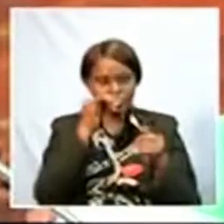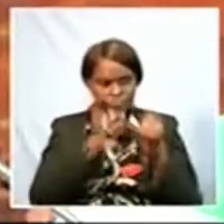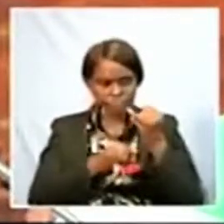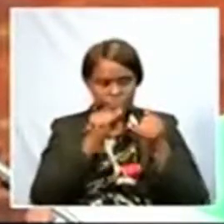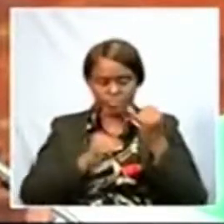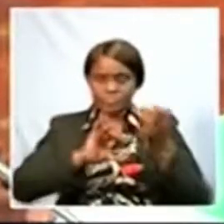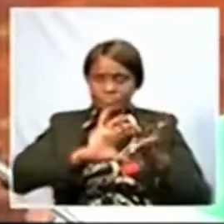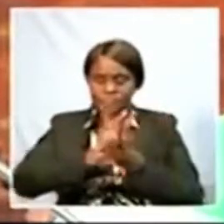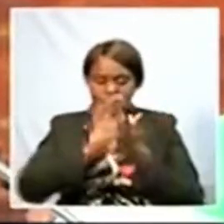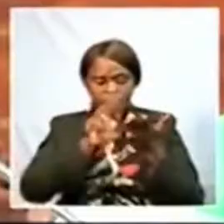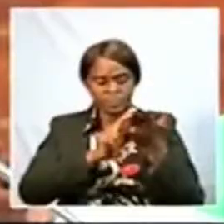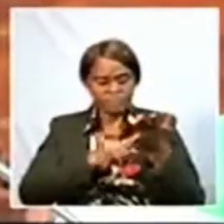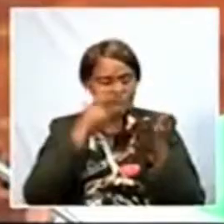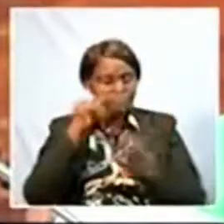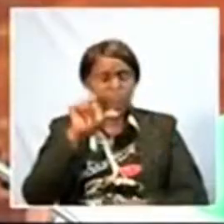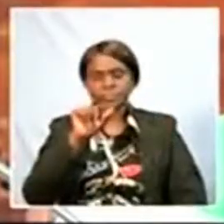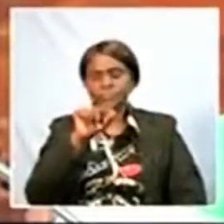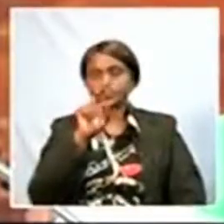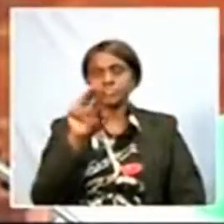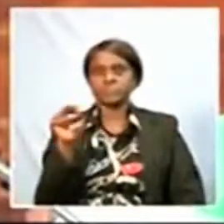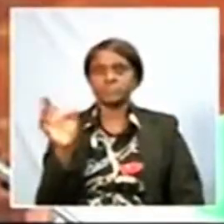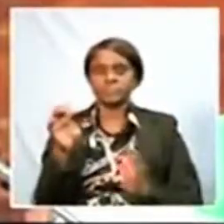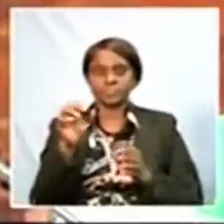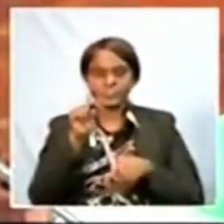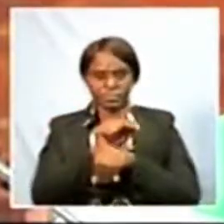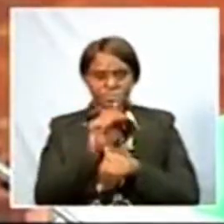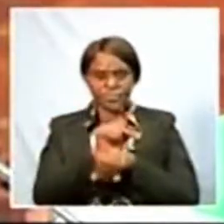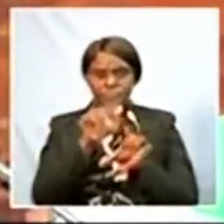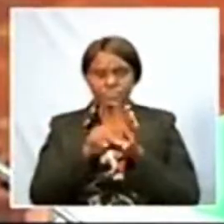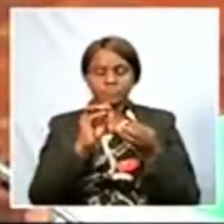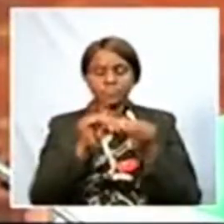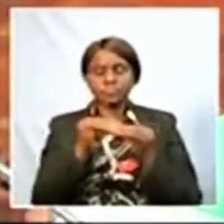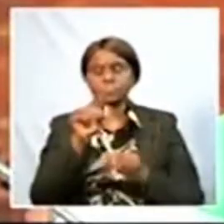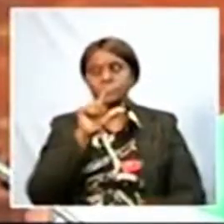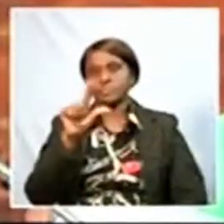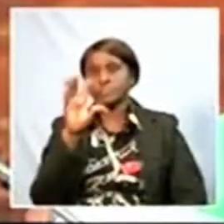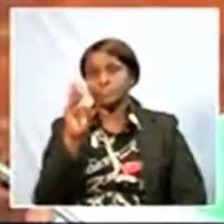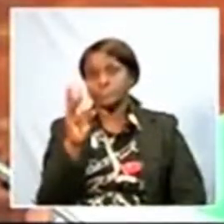comprehensive status of 2022 community projects in Appendix 26.